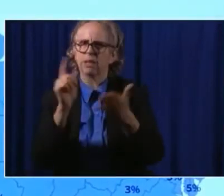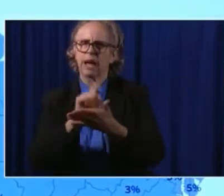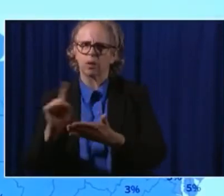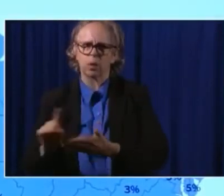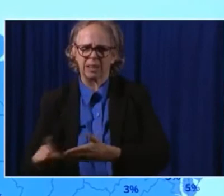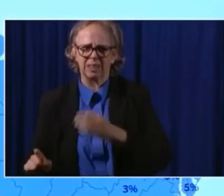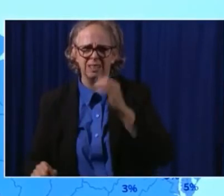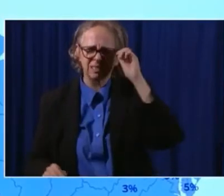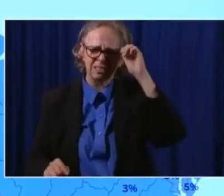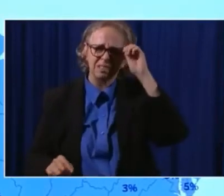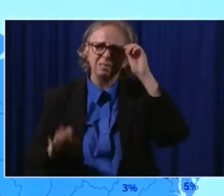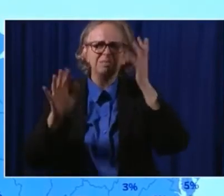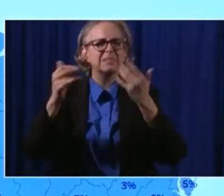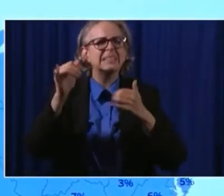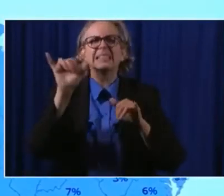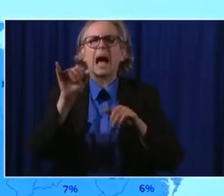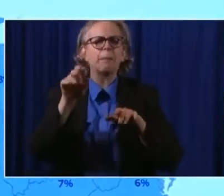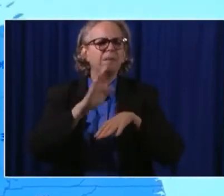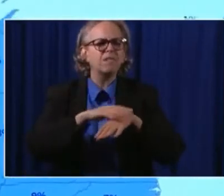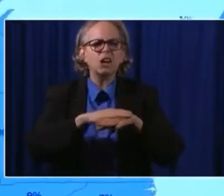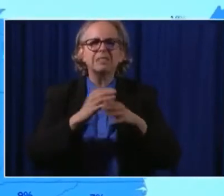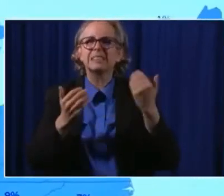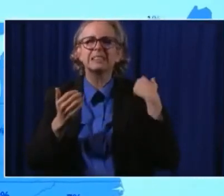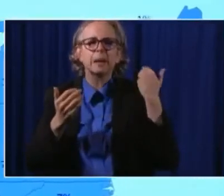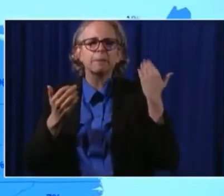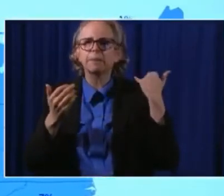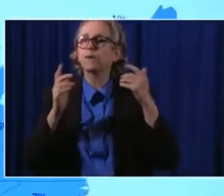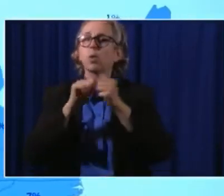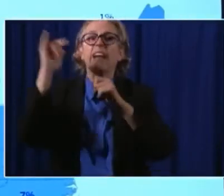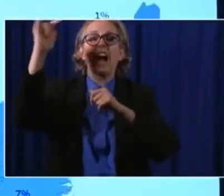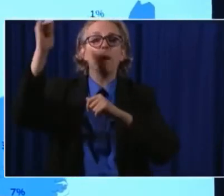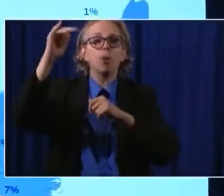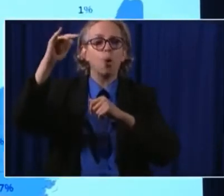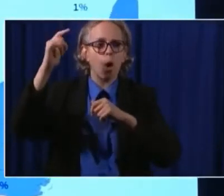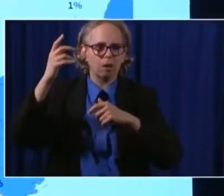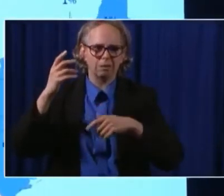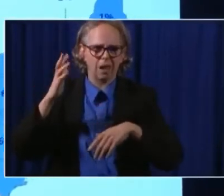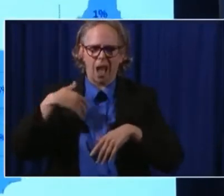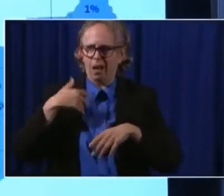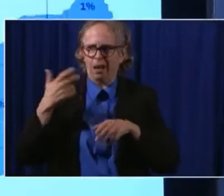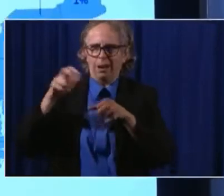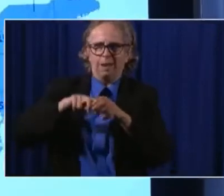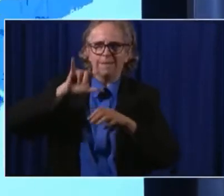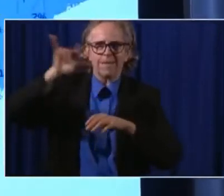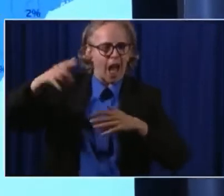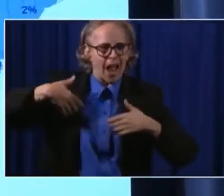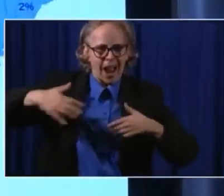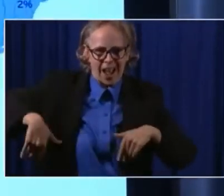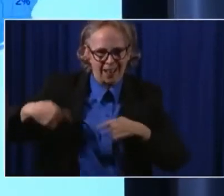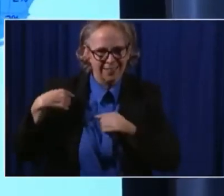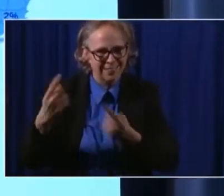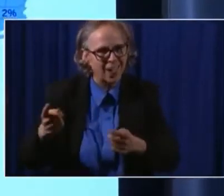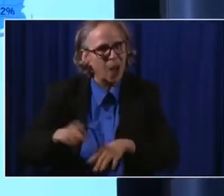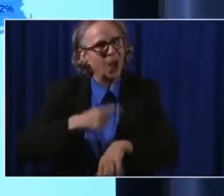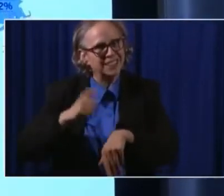to get at the airport, or you still do, I guess, get at the airport. I haven't flown for a while. You'd walk in and you'd